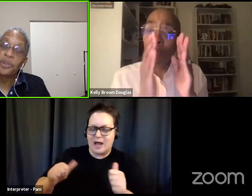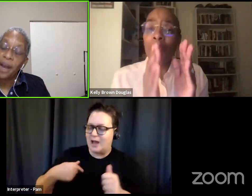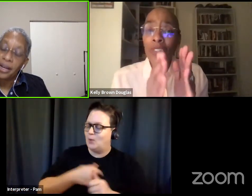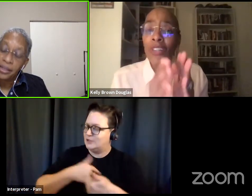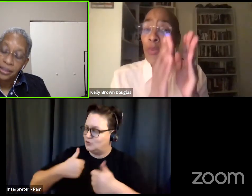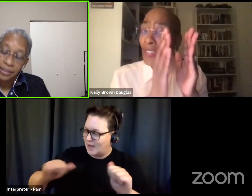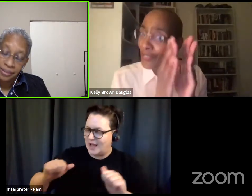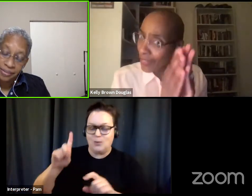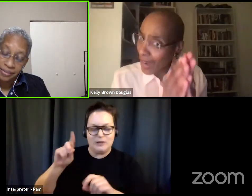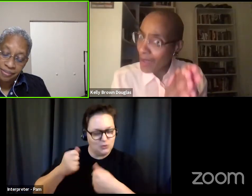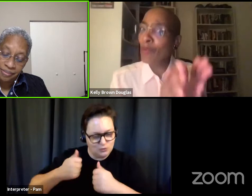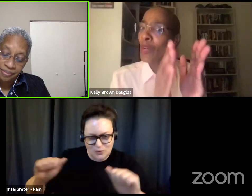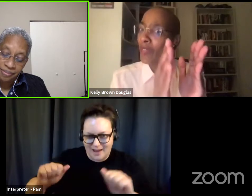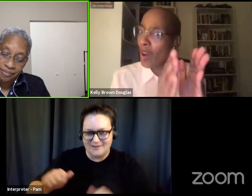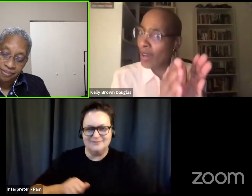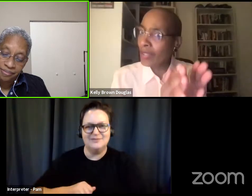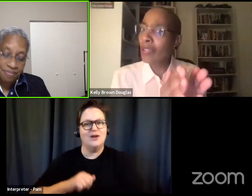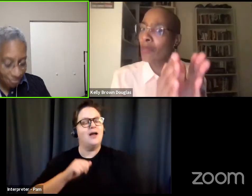We do try.